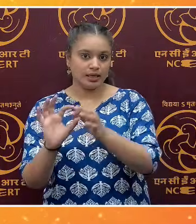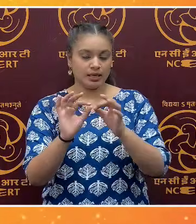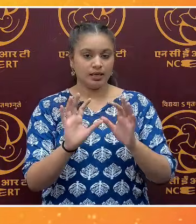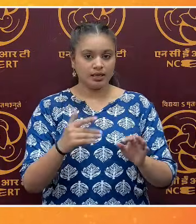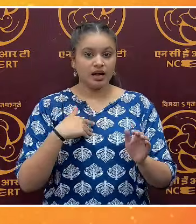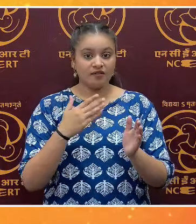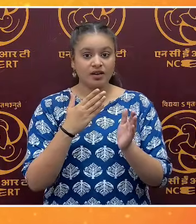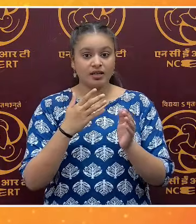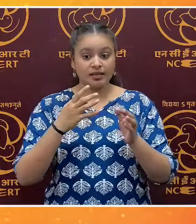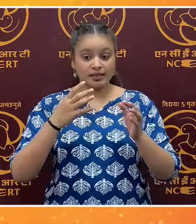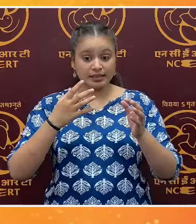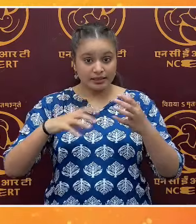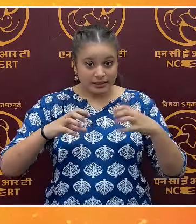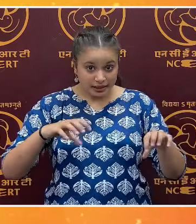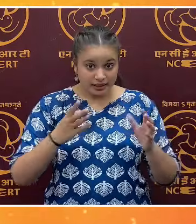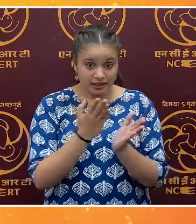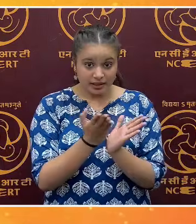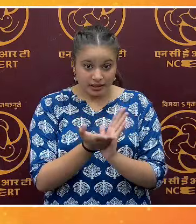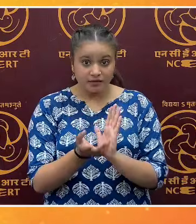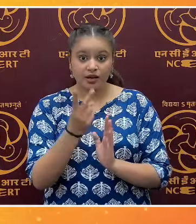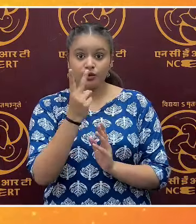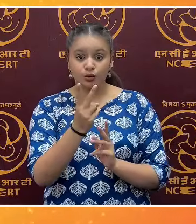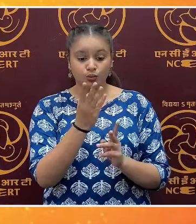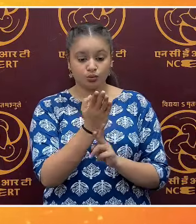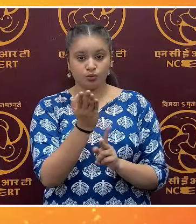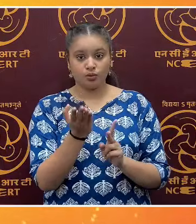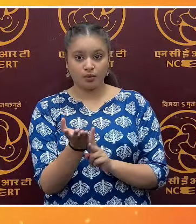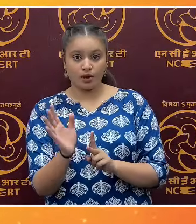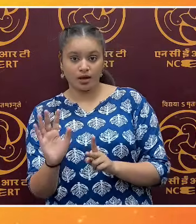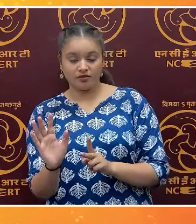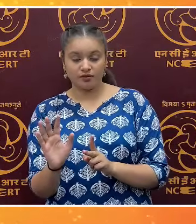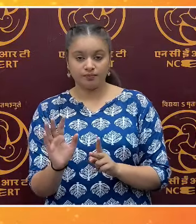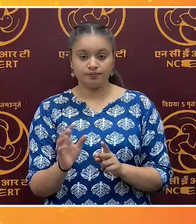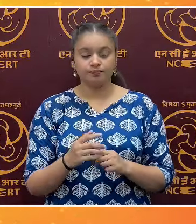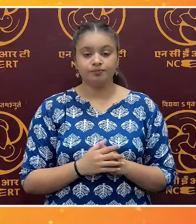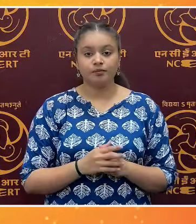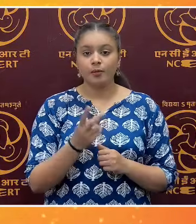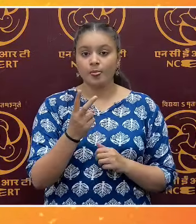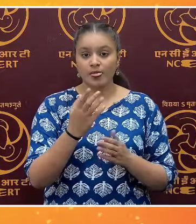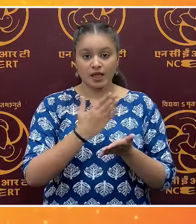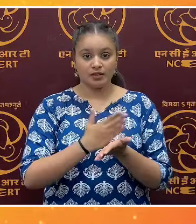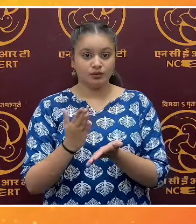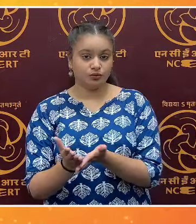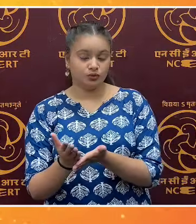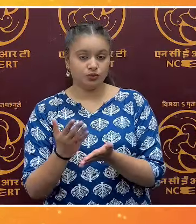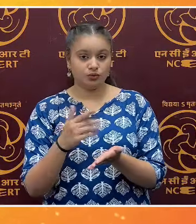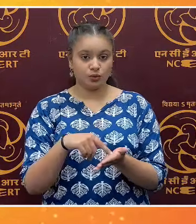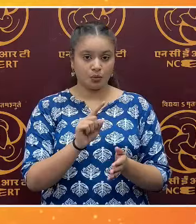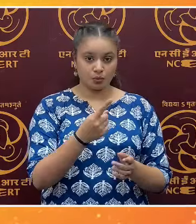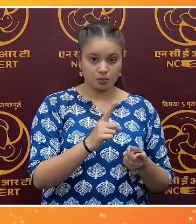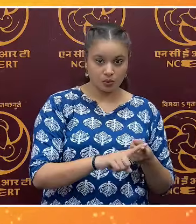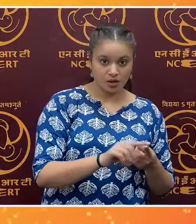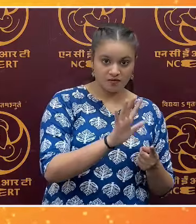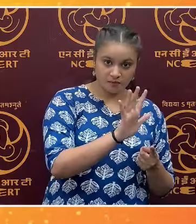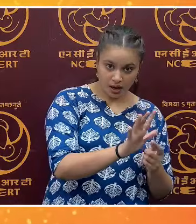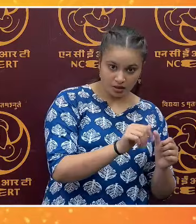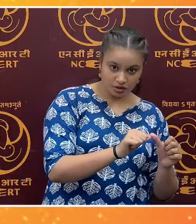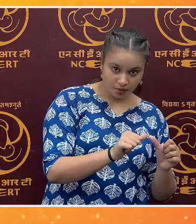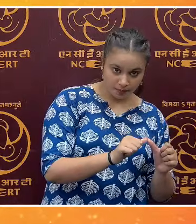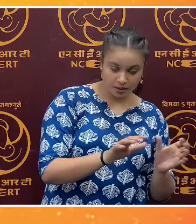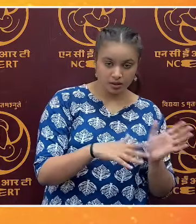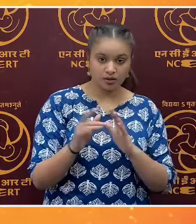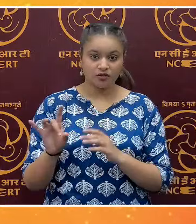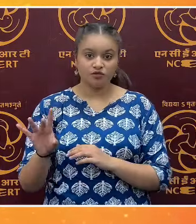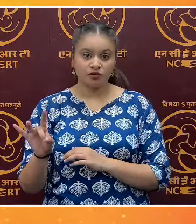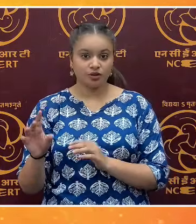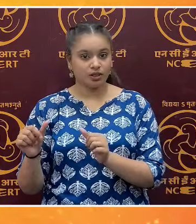to divide the entire current in 2 parts. Okay, we have to divide it into 2 parts. One is 5 ampere of circuit and one